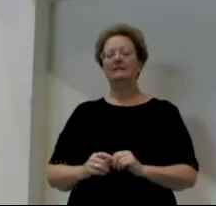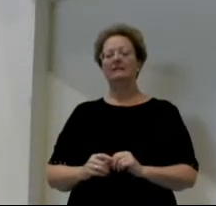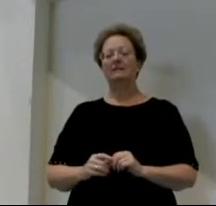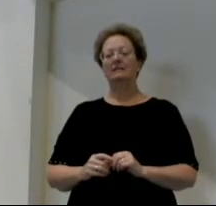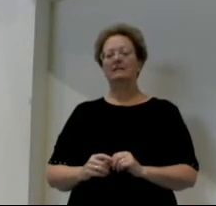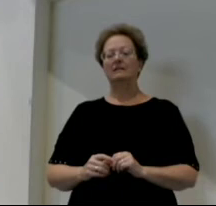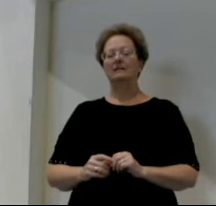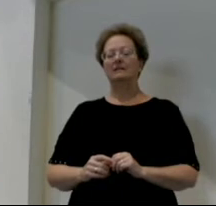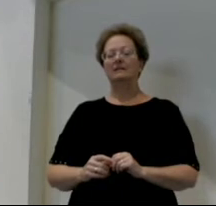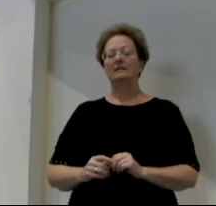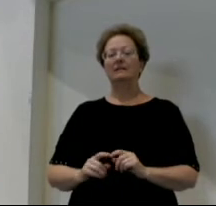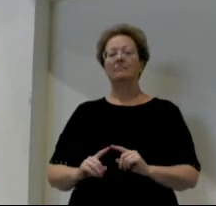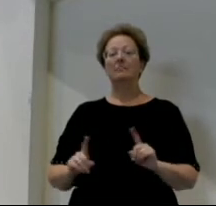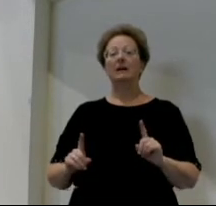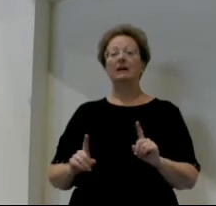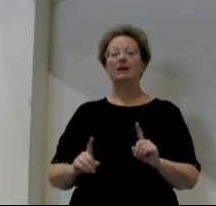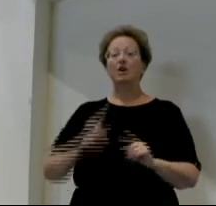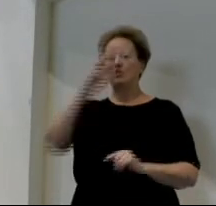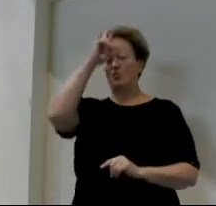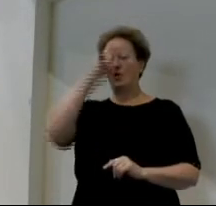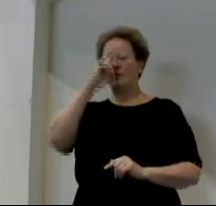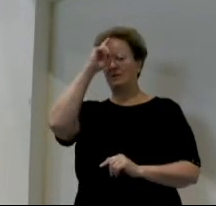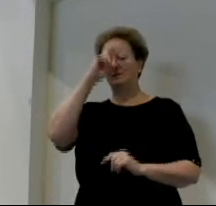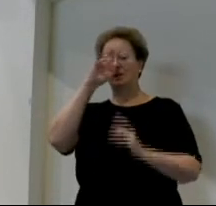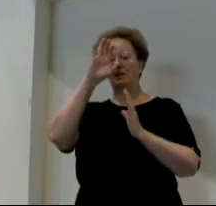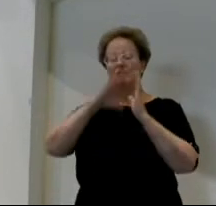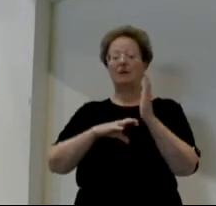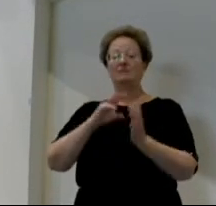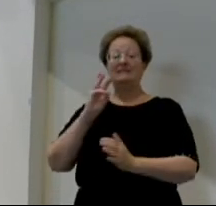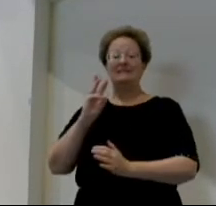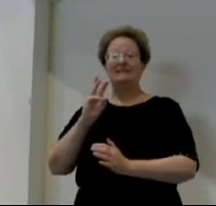Romans chapter 6, verse 3. Do you not know that